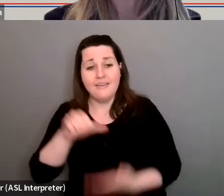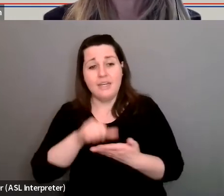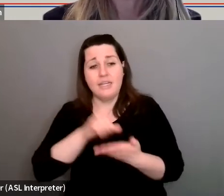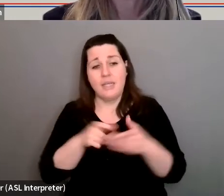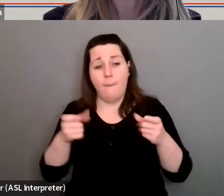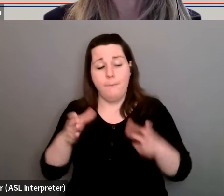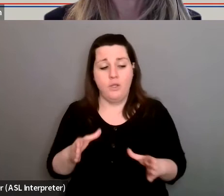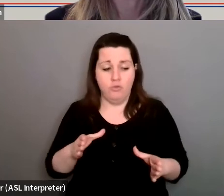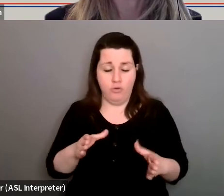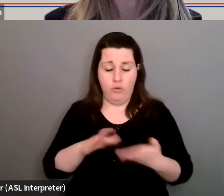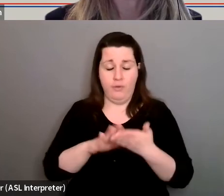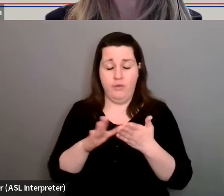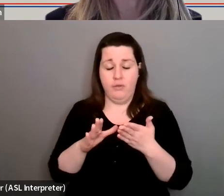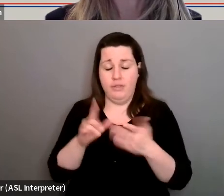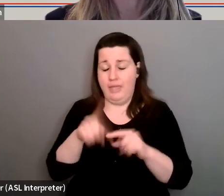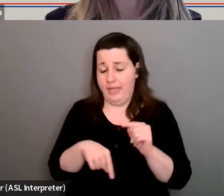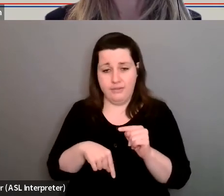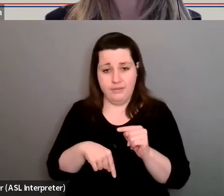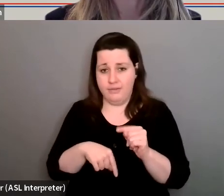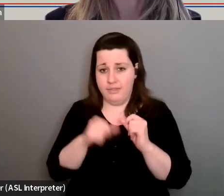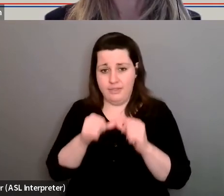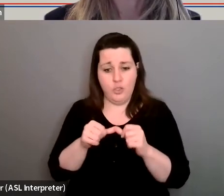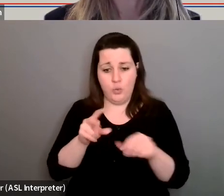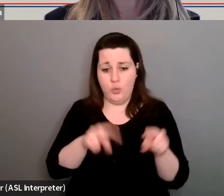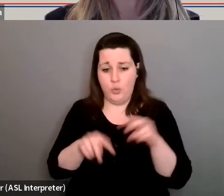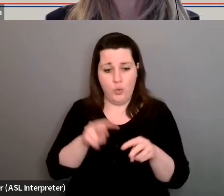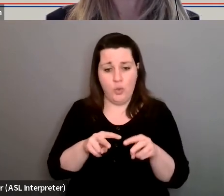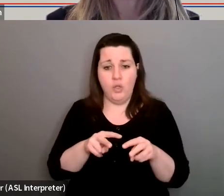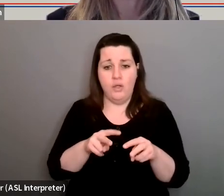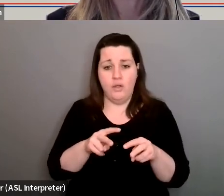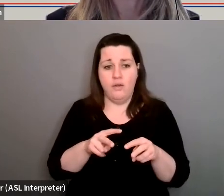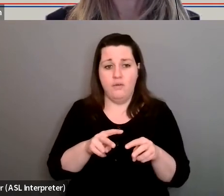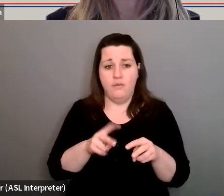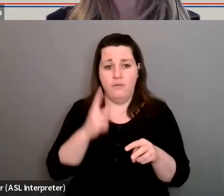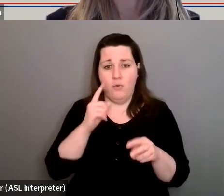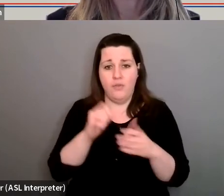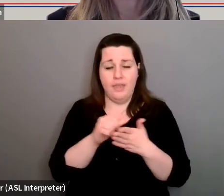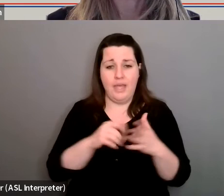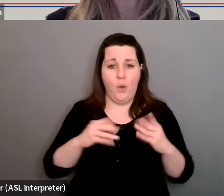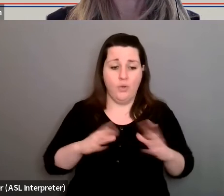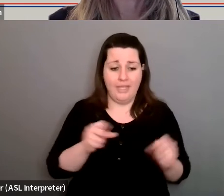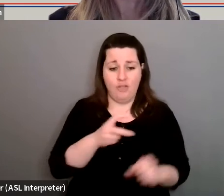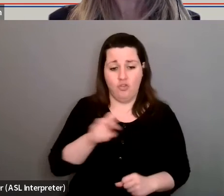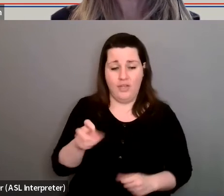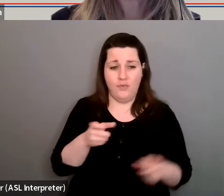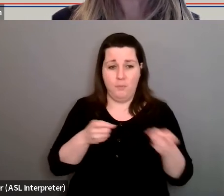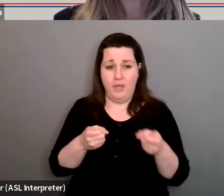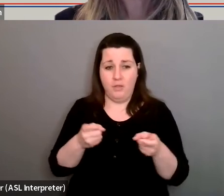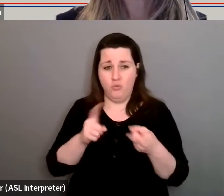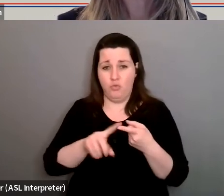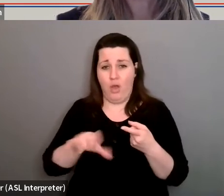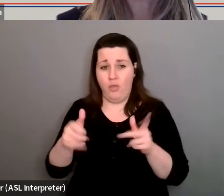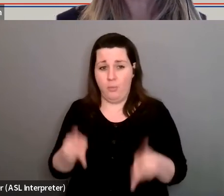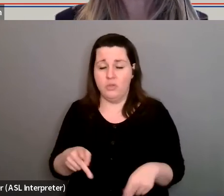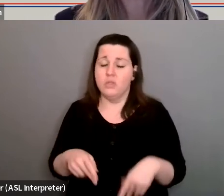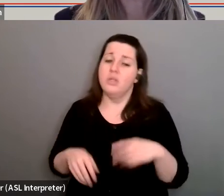becomes unable to continue to oversee the account for the account owner, can they transfer the management to somebody else? Well, they have to